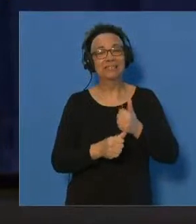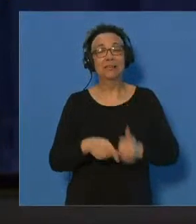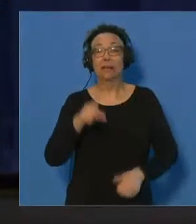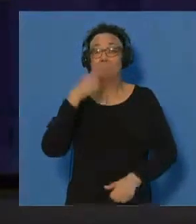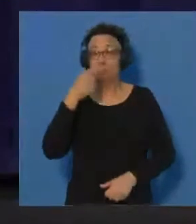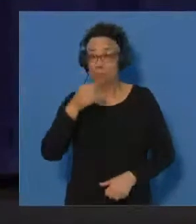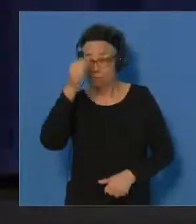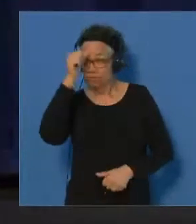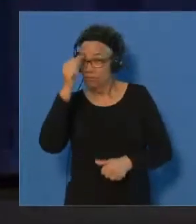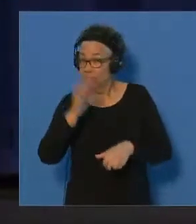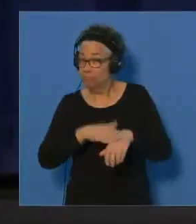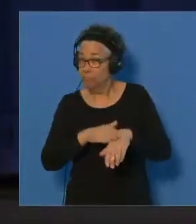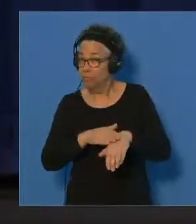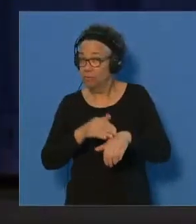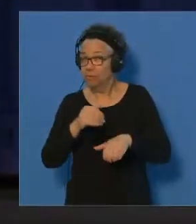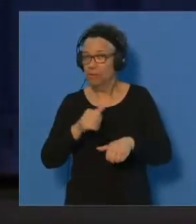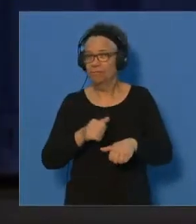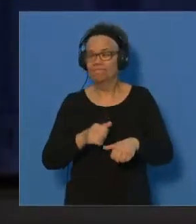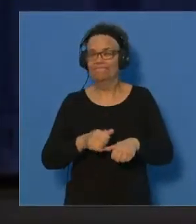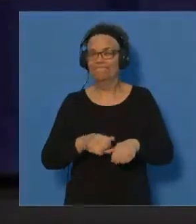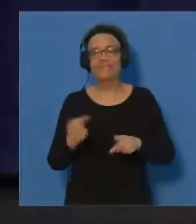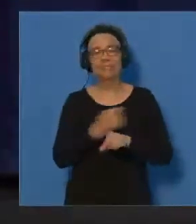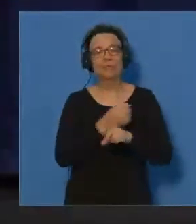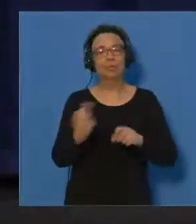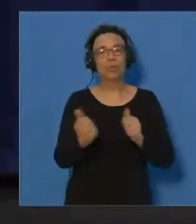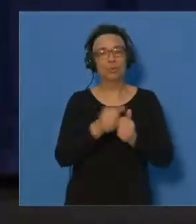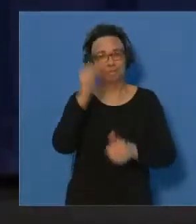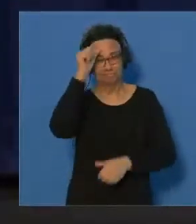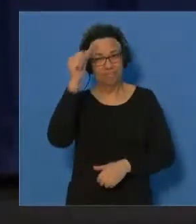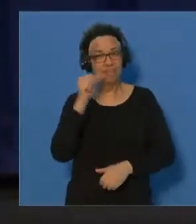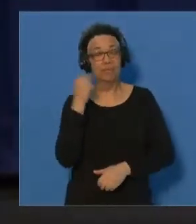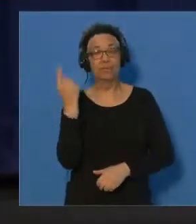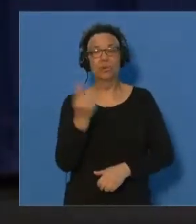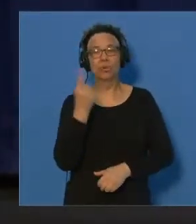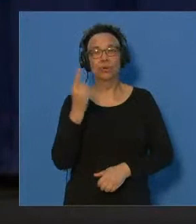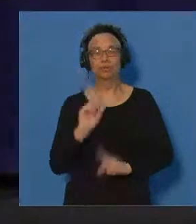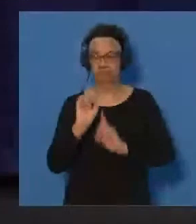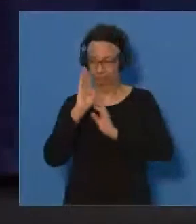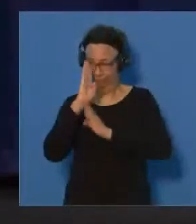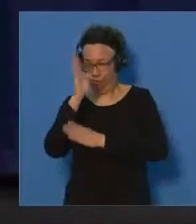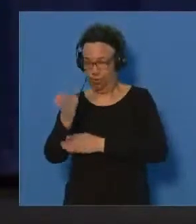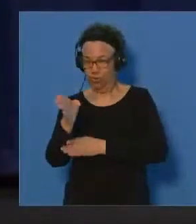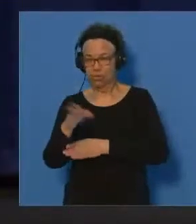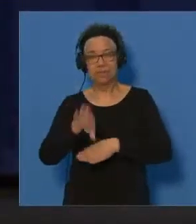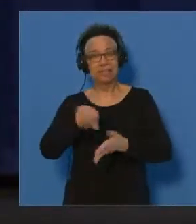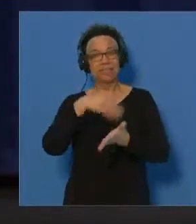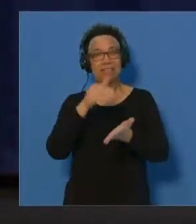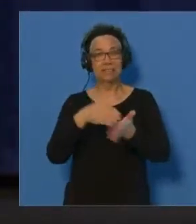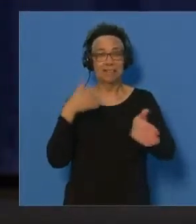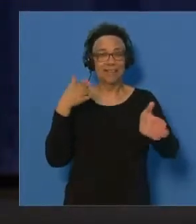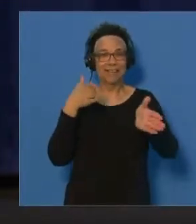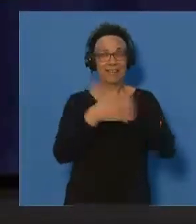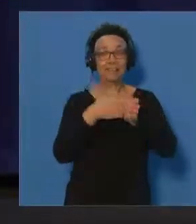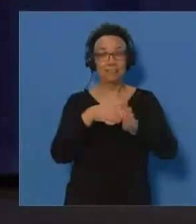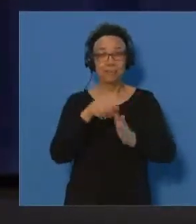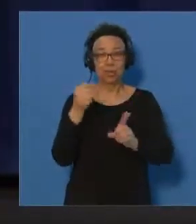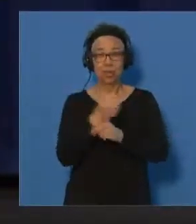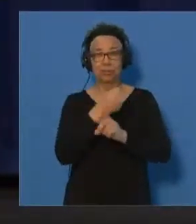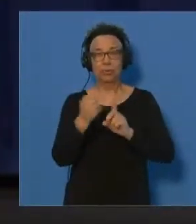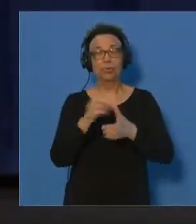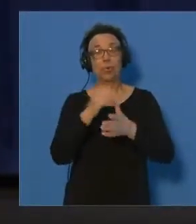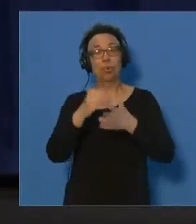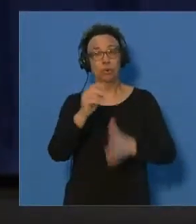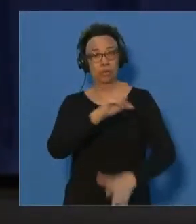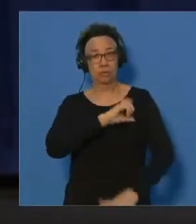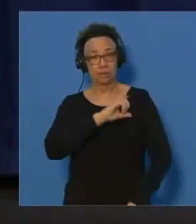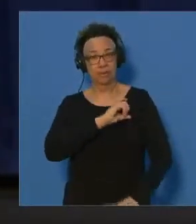domestic violence that involves adults only is referred to the Center Against Abuse and or the Bermuda Police Service. Since